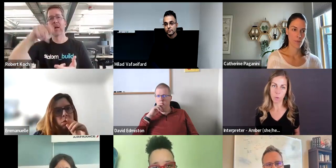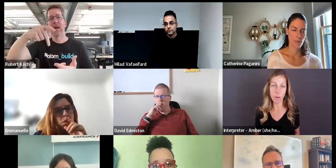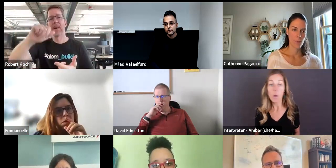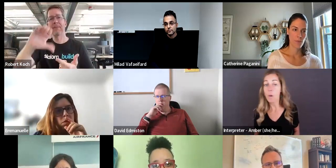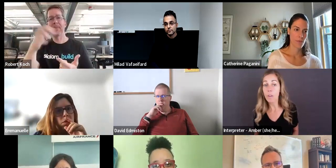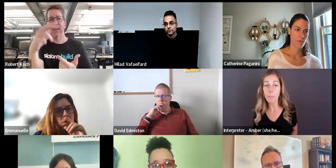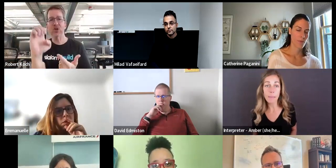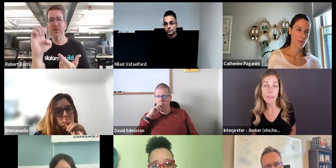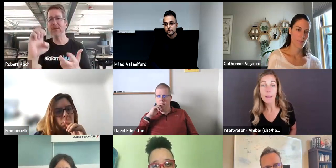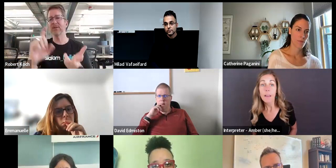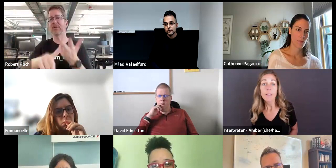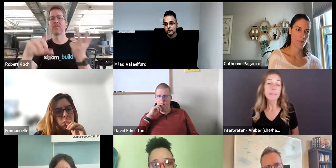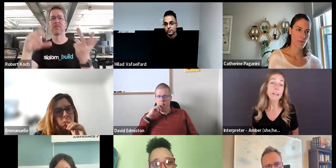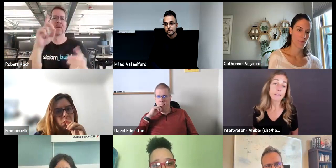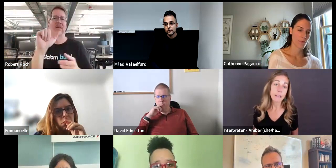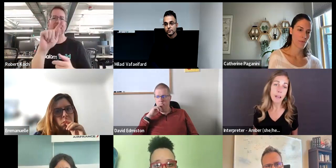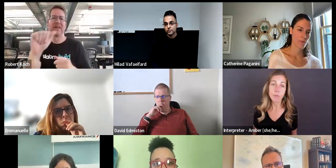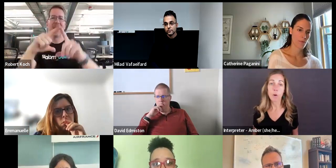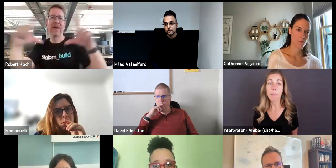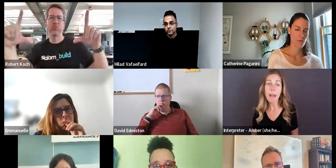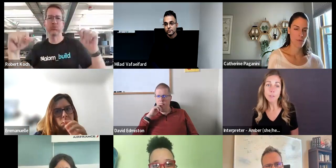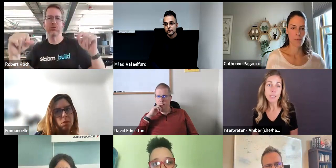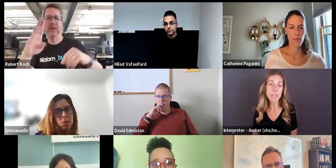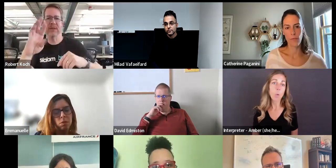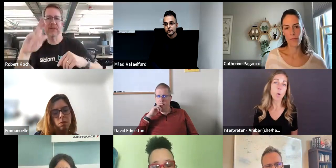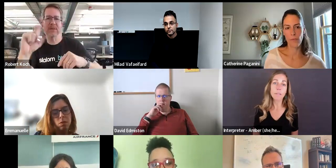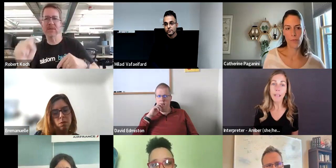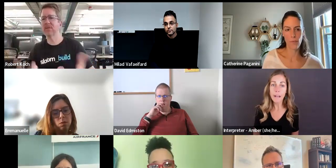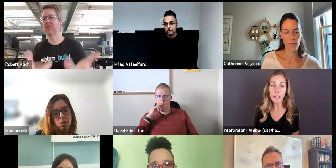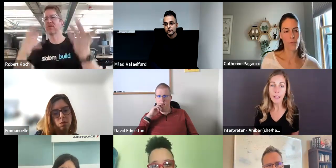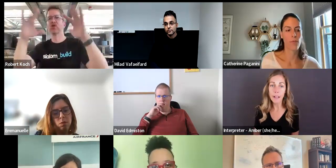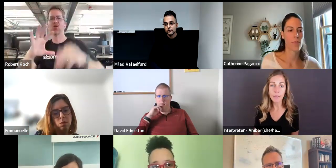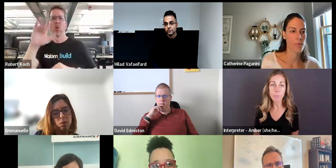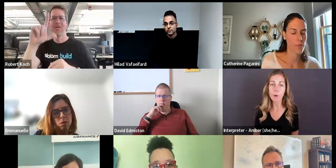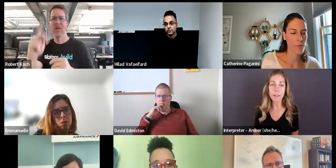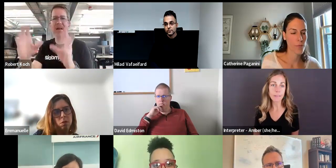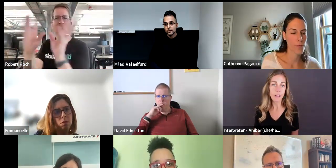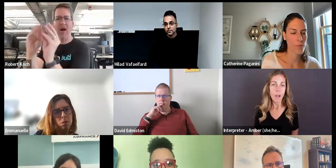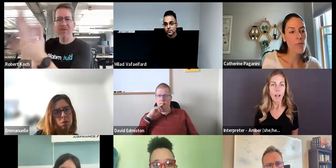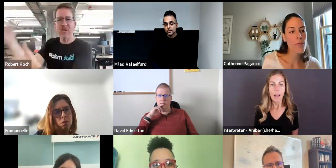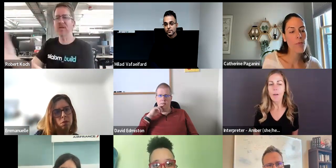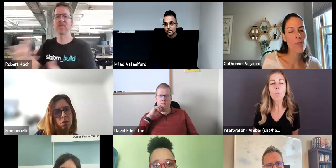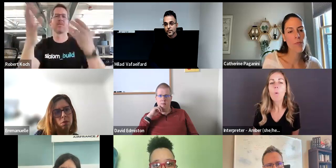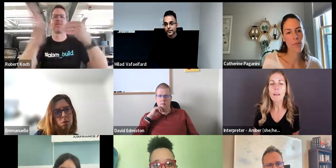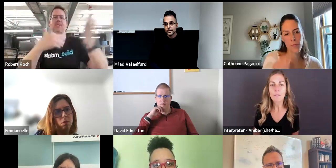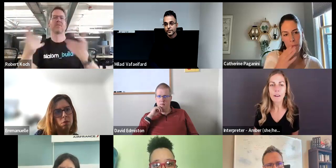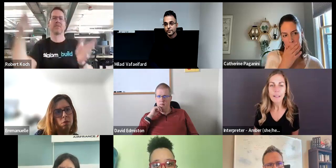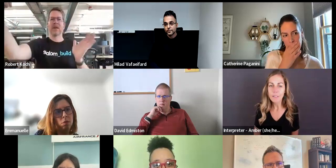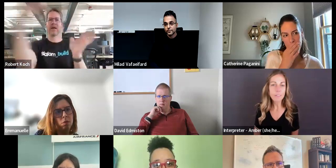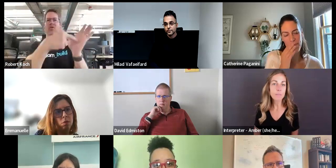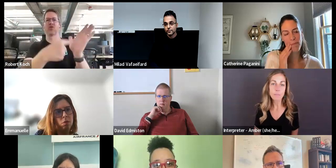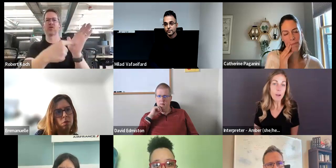going forward, whether it be CNCF or Apache or Databricks,